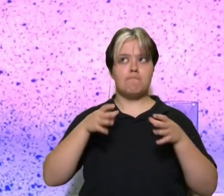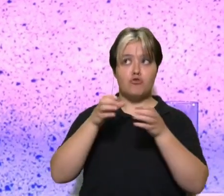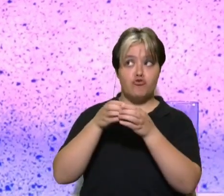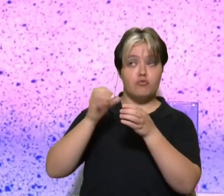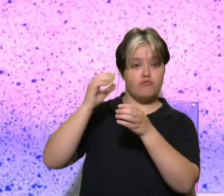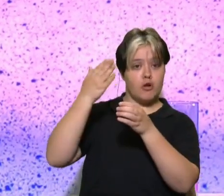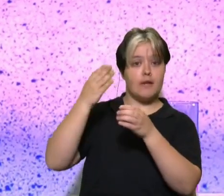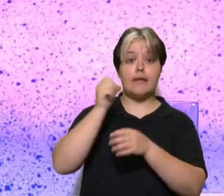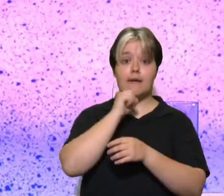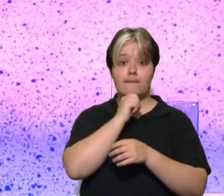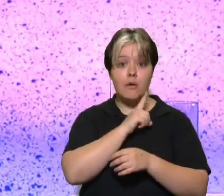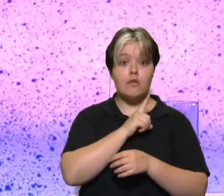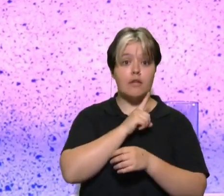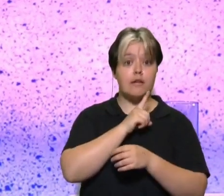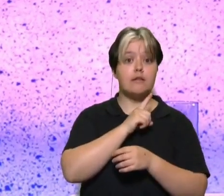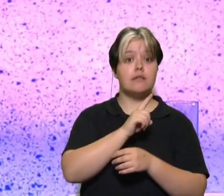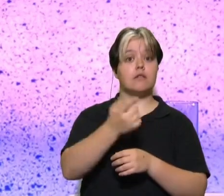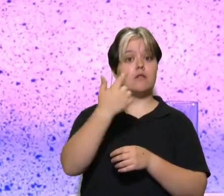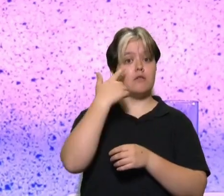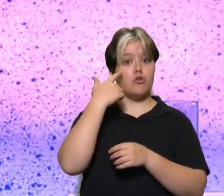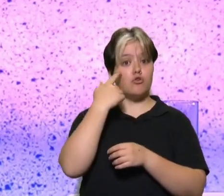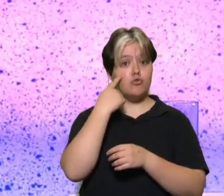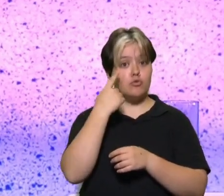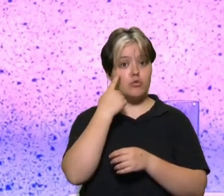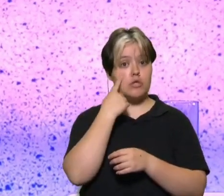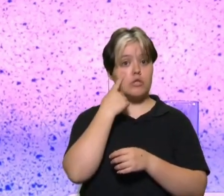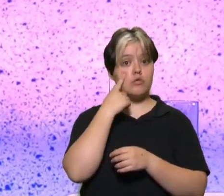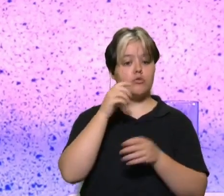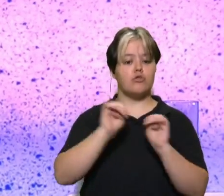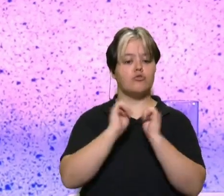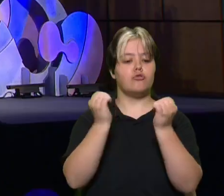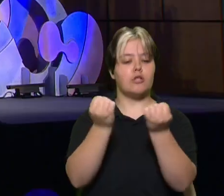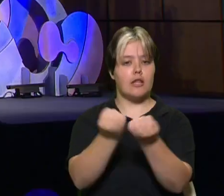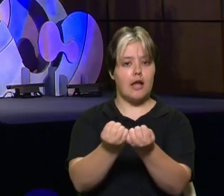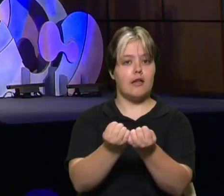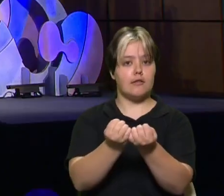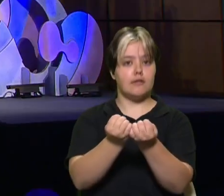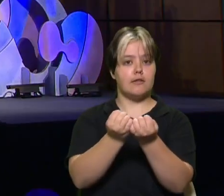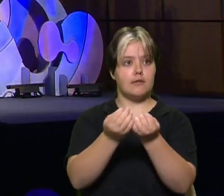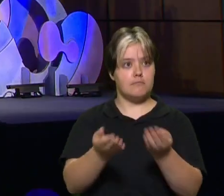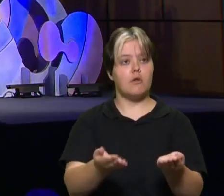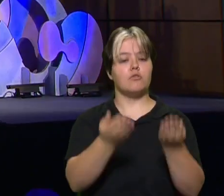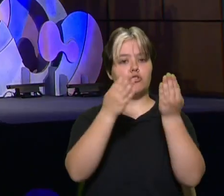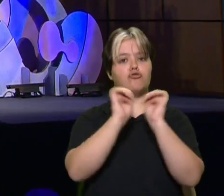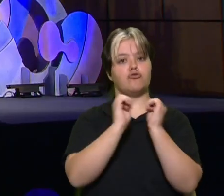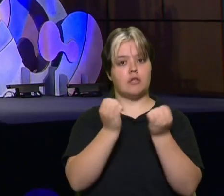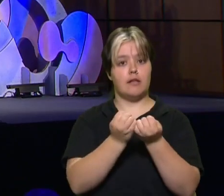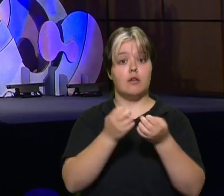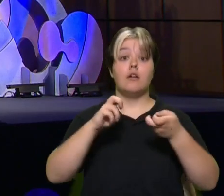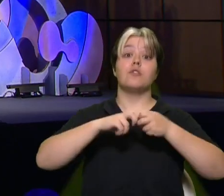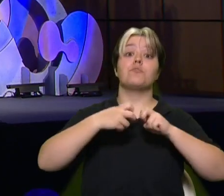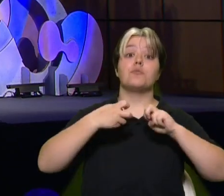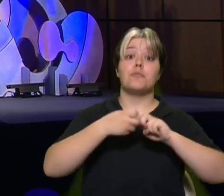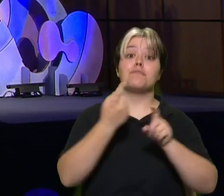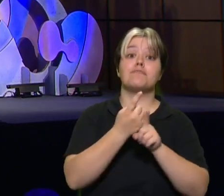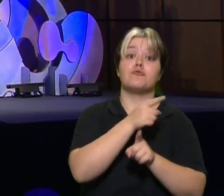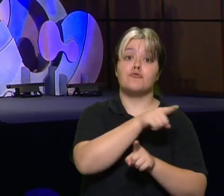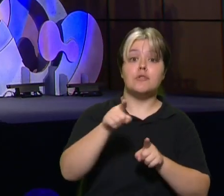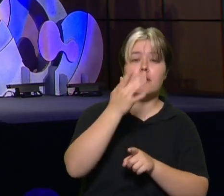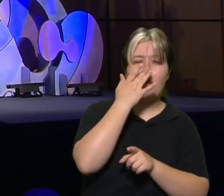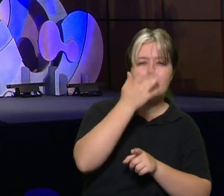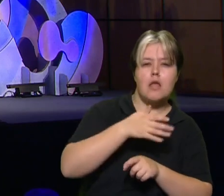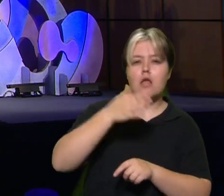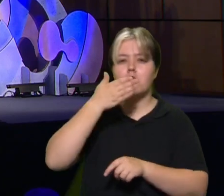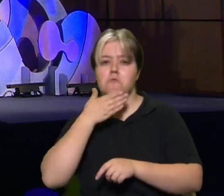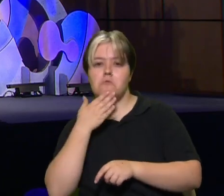and elites, and can sometimes be popular for certain segments of society. And the problem of these things is that it's